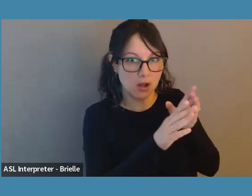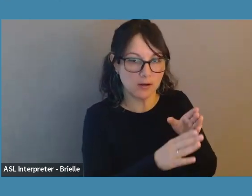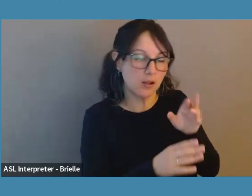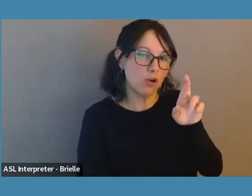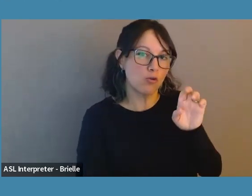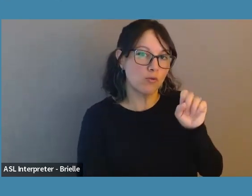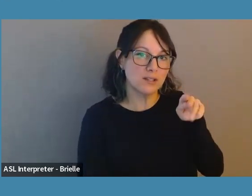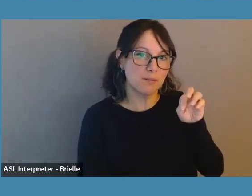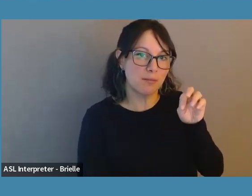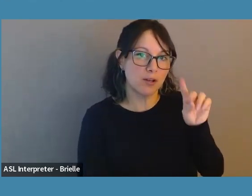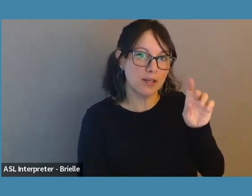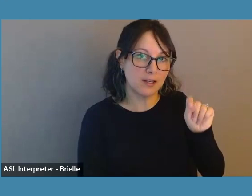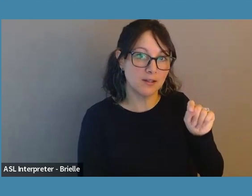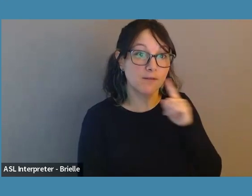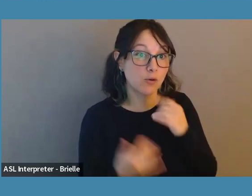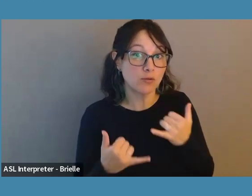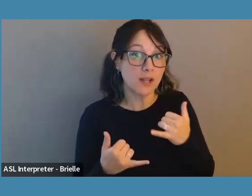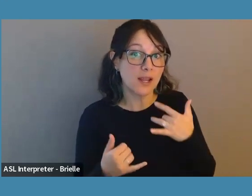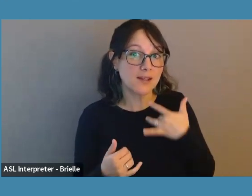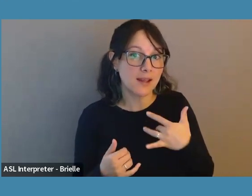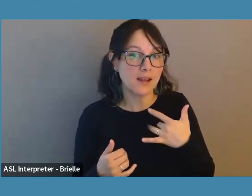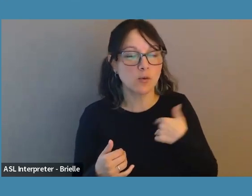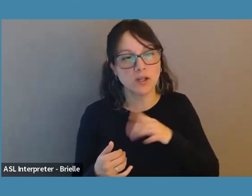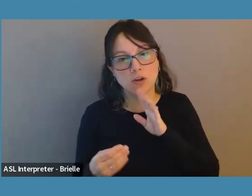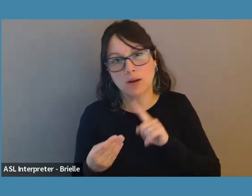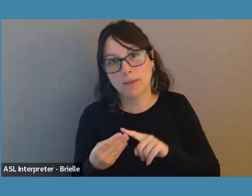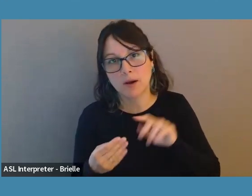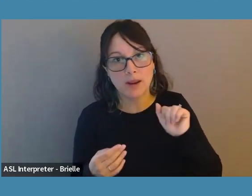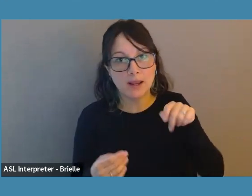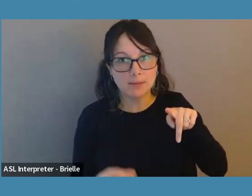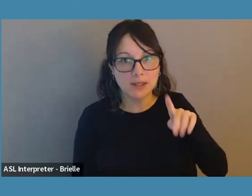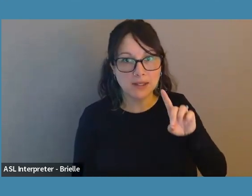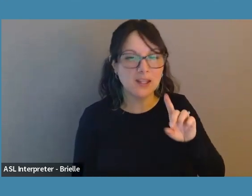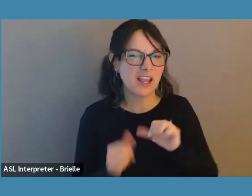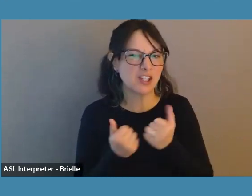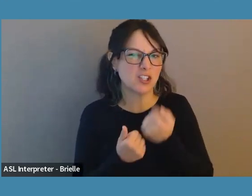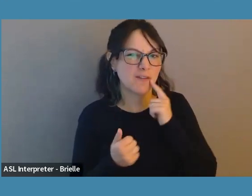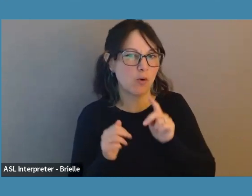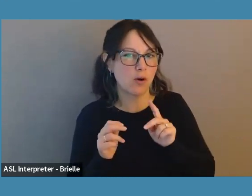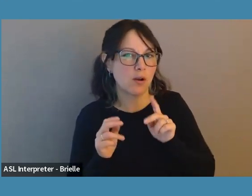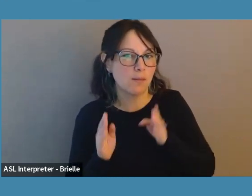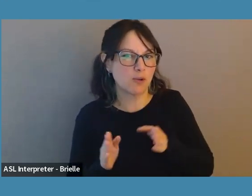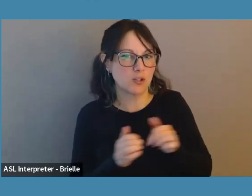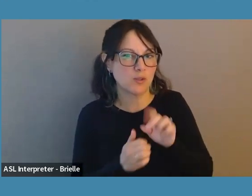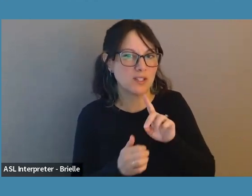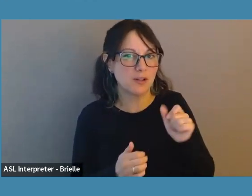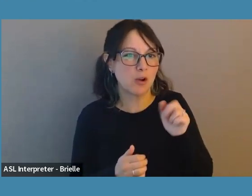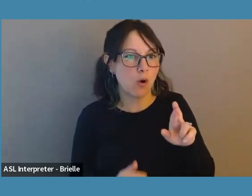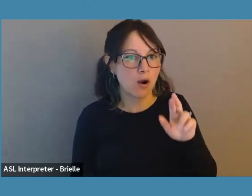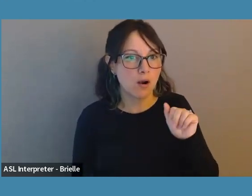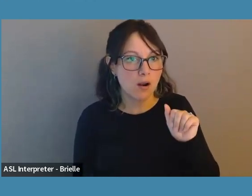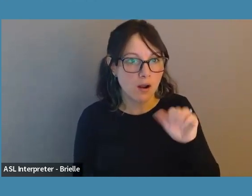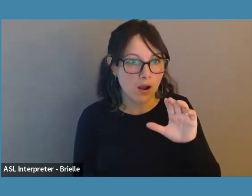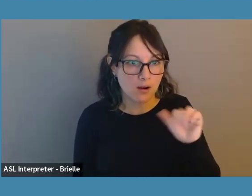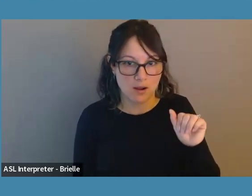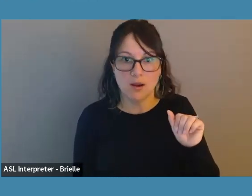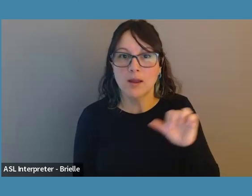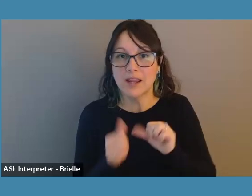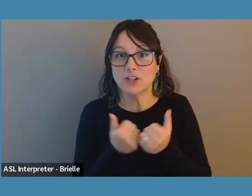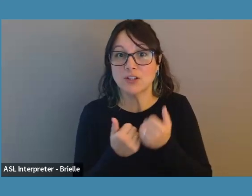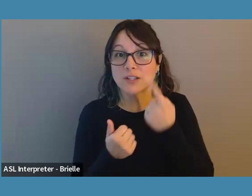we're talking about today, we're usually talking about APD, Agency for Persons with Disabilities, or AHCA, the Agency for